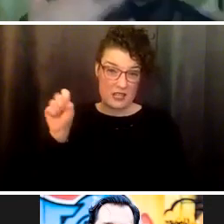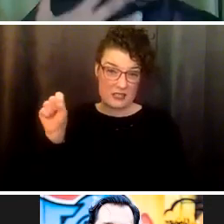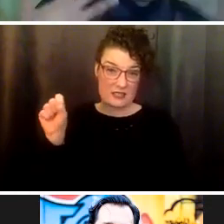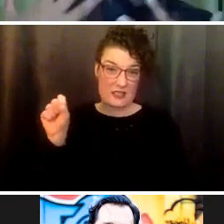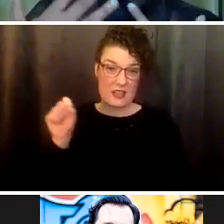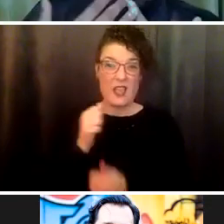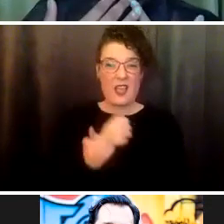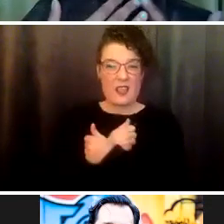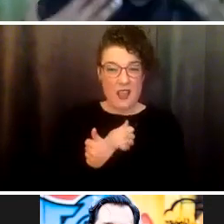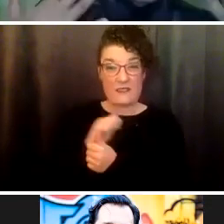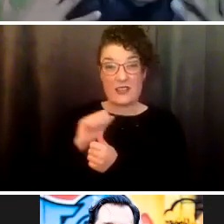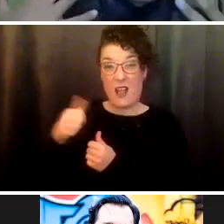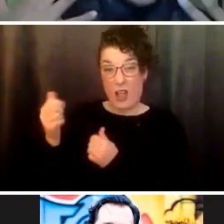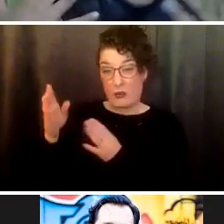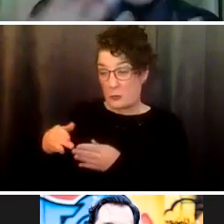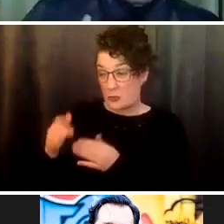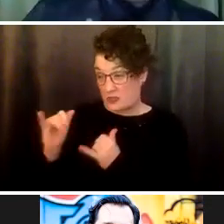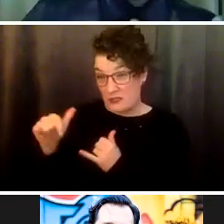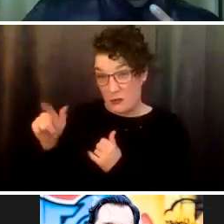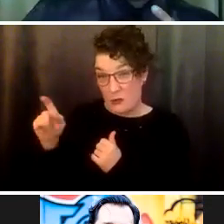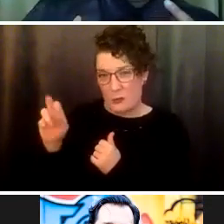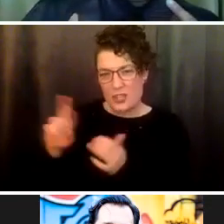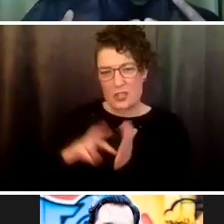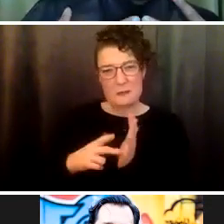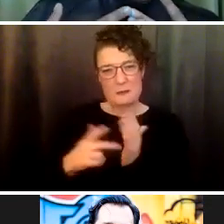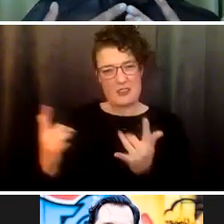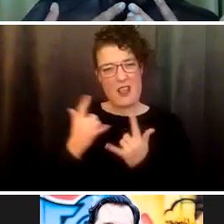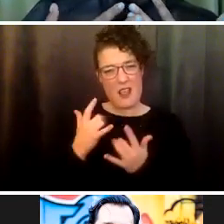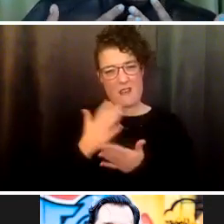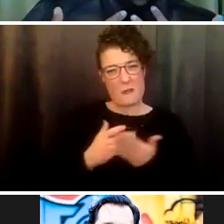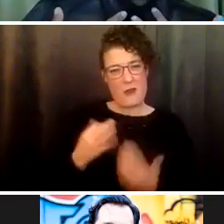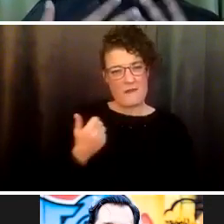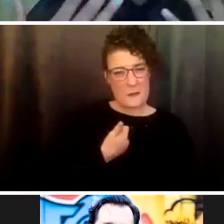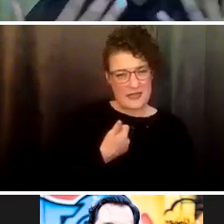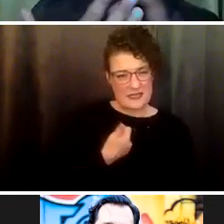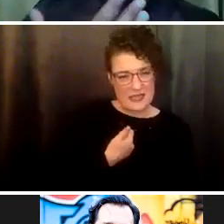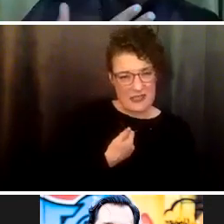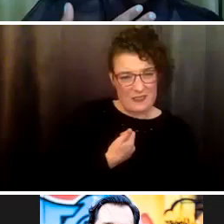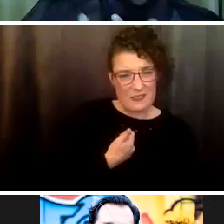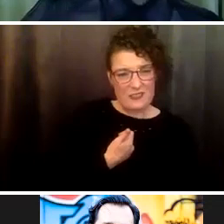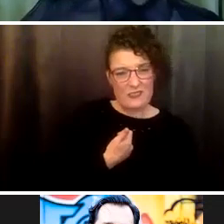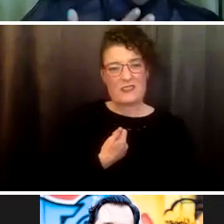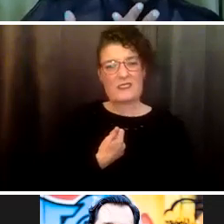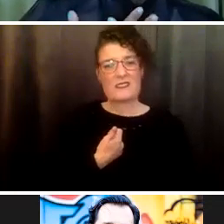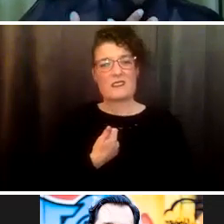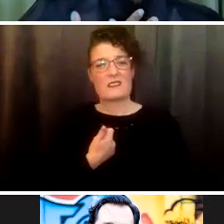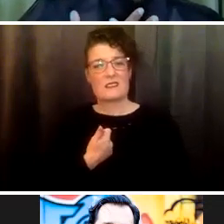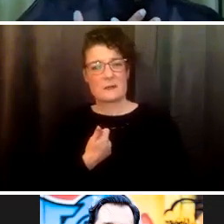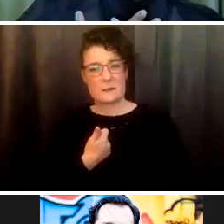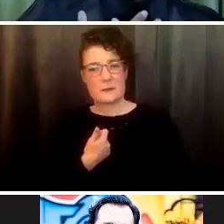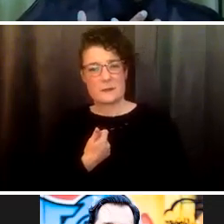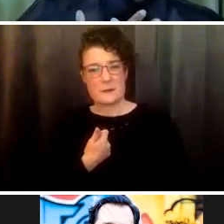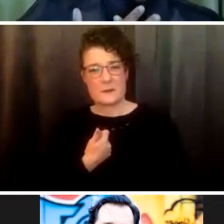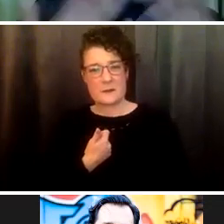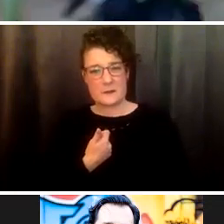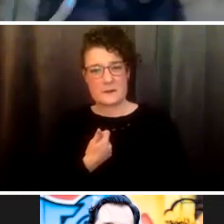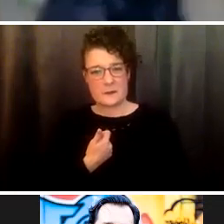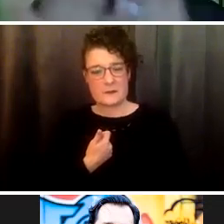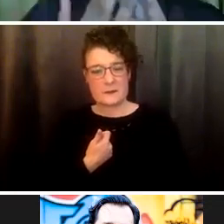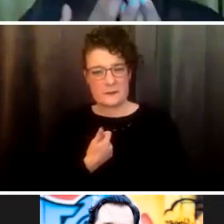loving another queer person is loving part of yourself and loving the similar, like, you